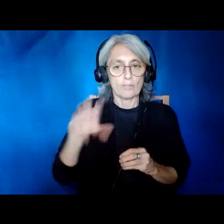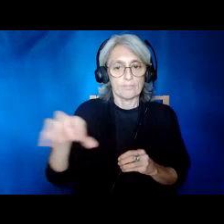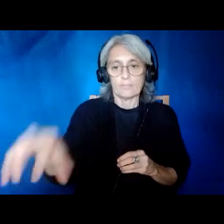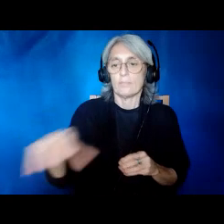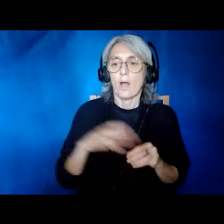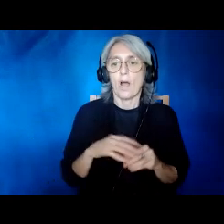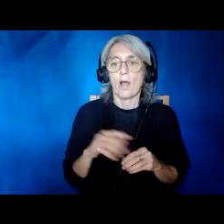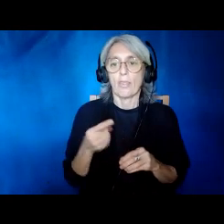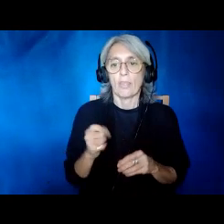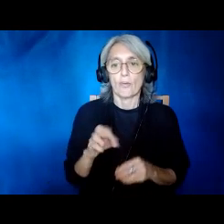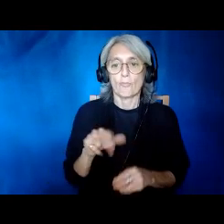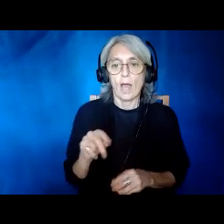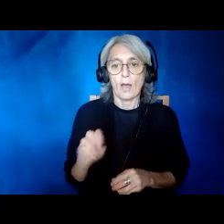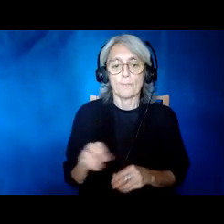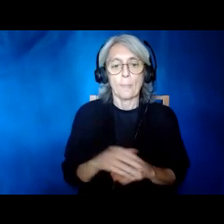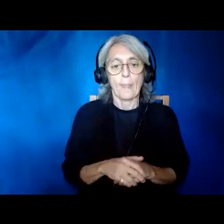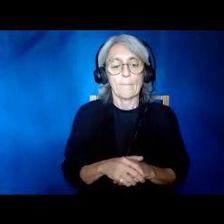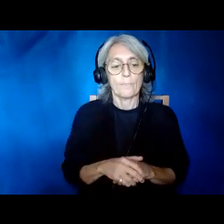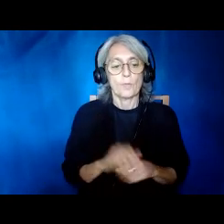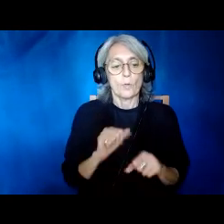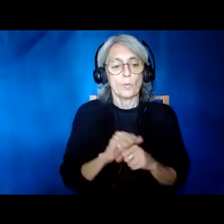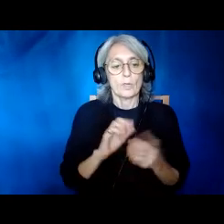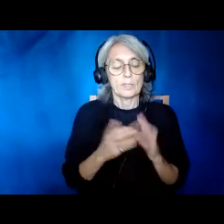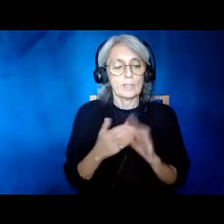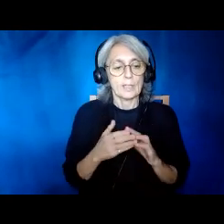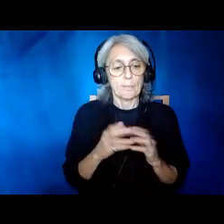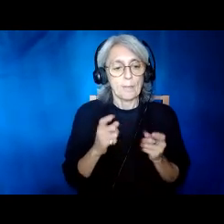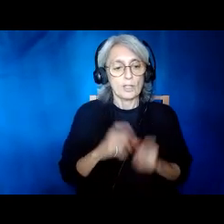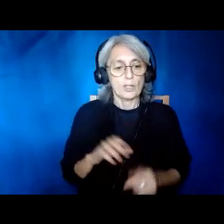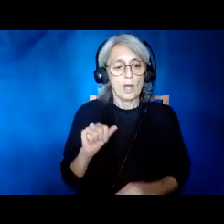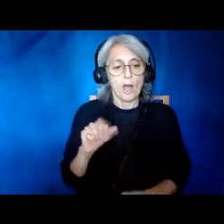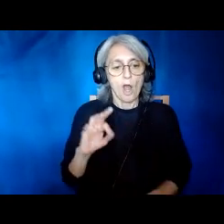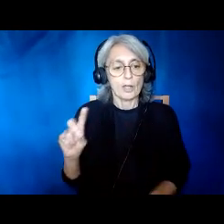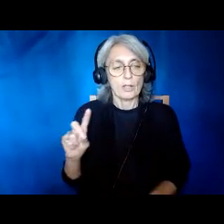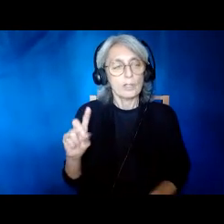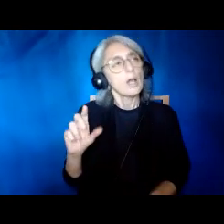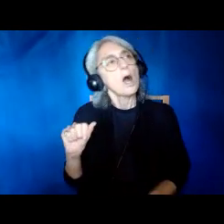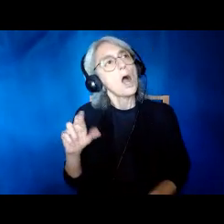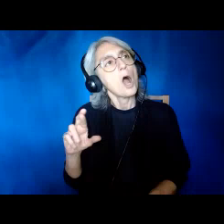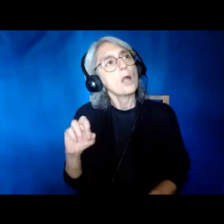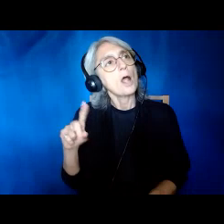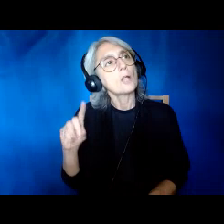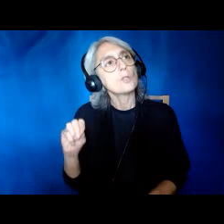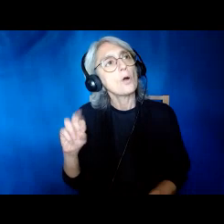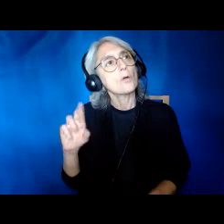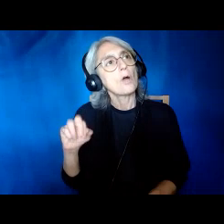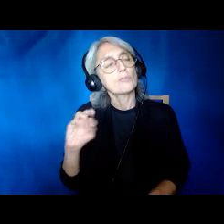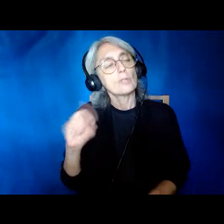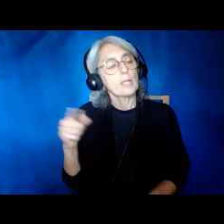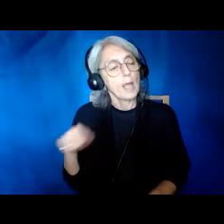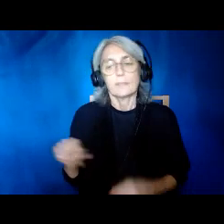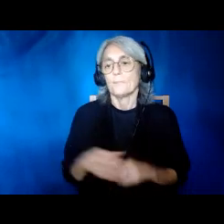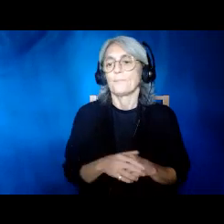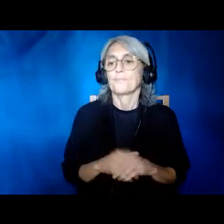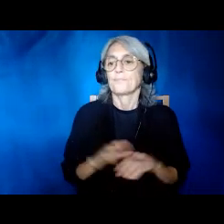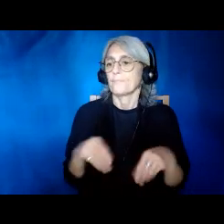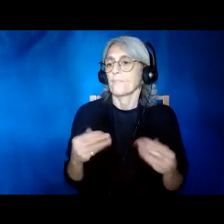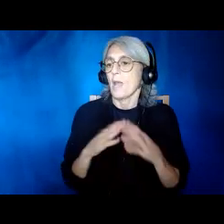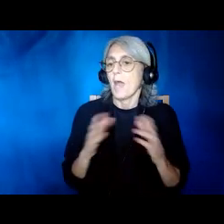City Manager Arnaldo Rodriguez is providing multifamily housing and community upgrades around the